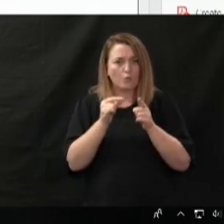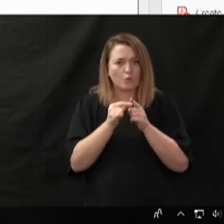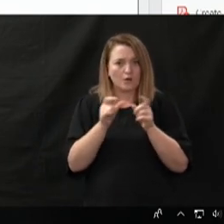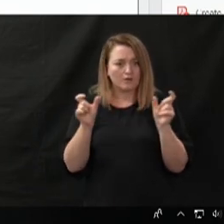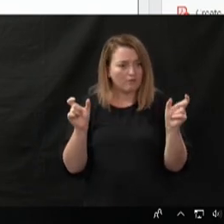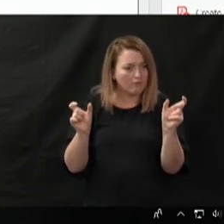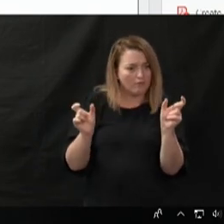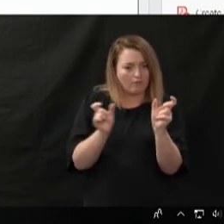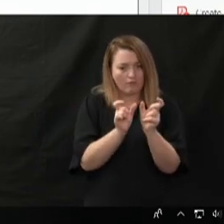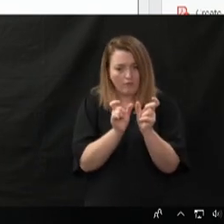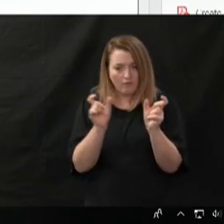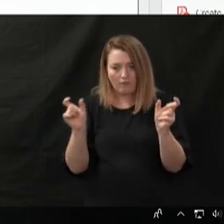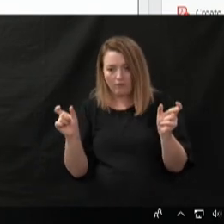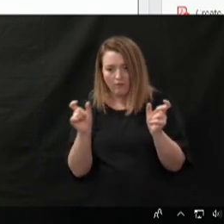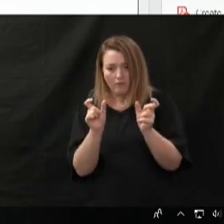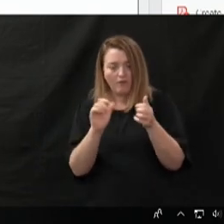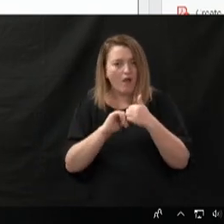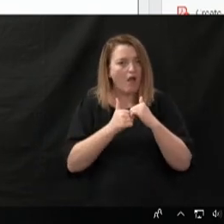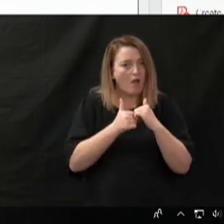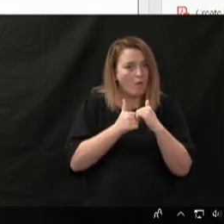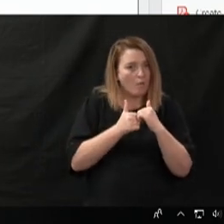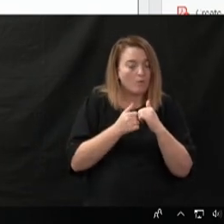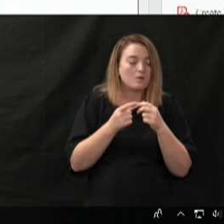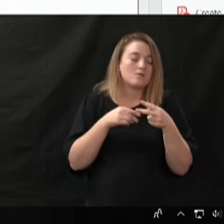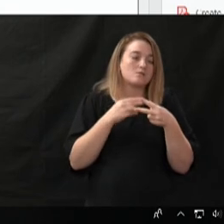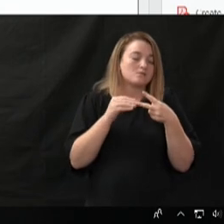They begin to understand